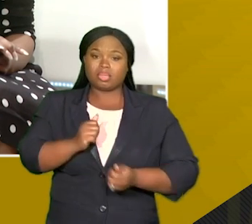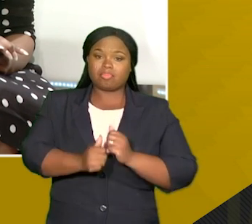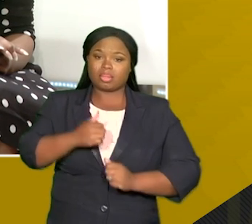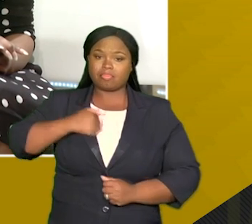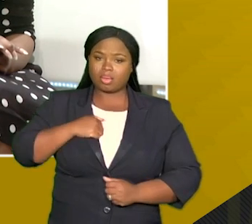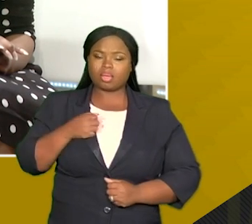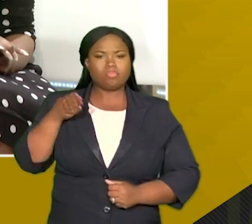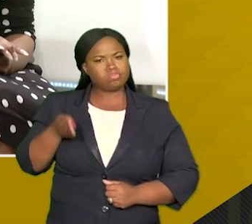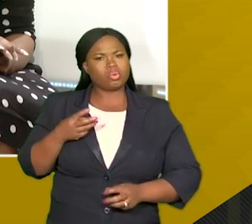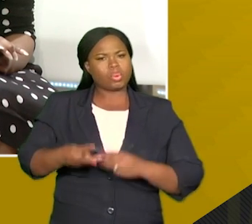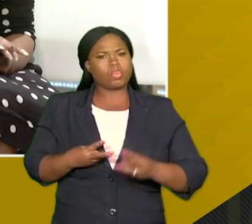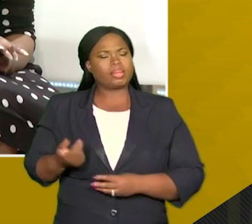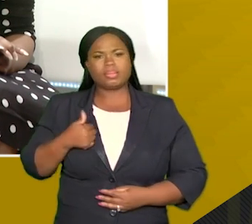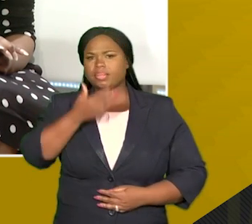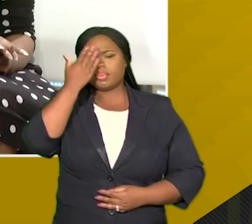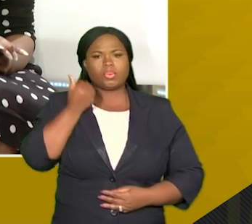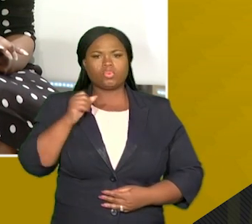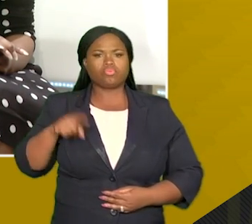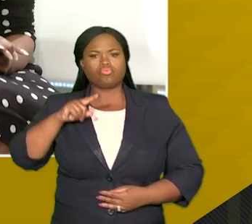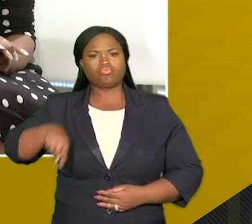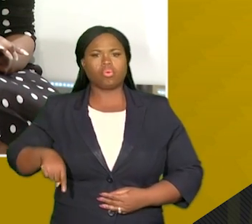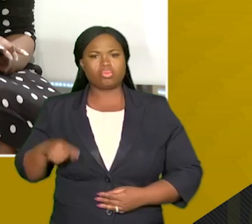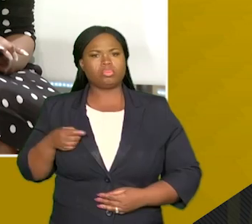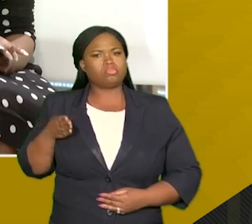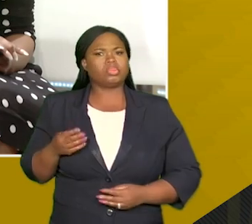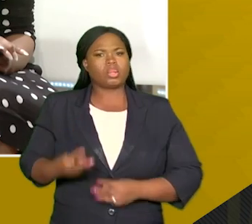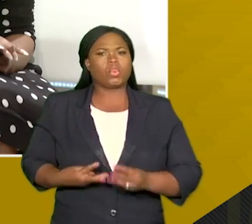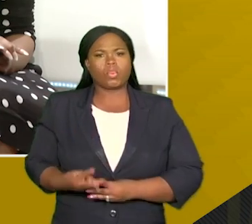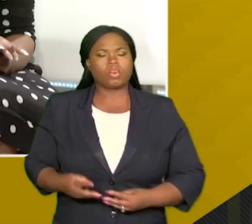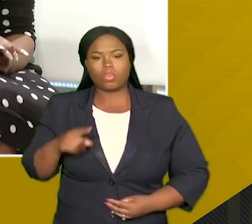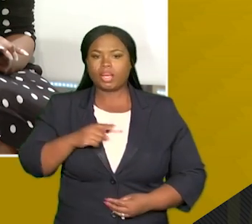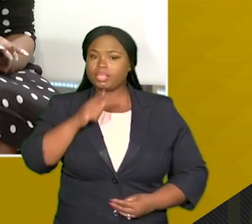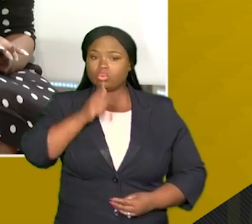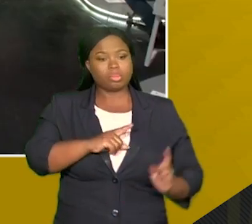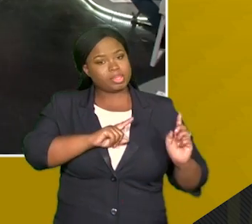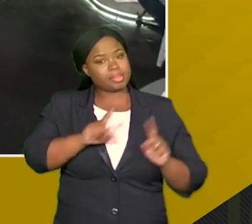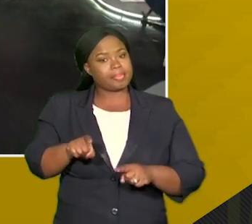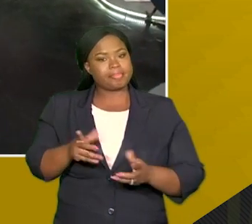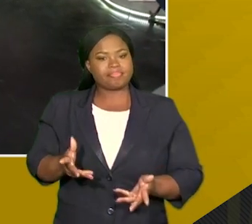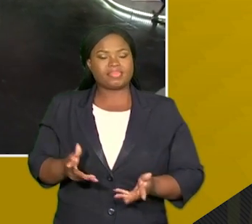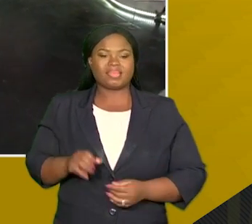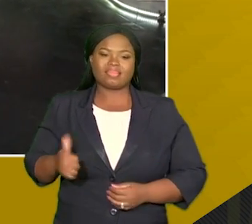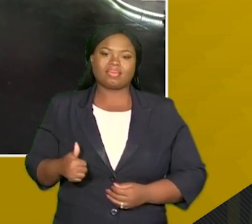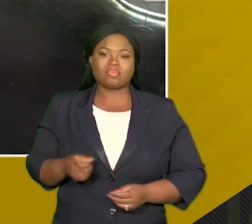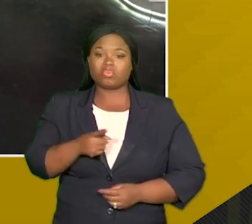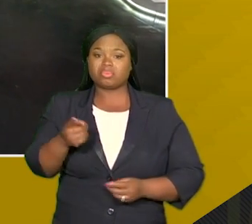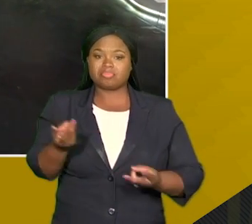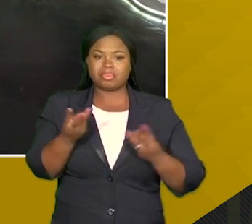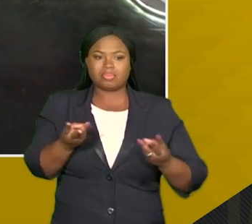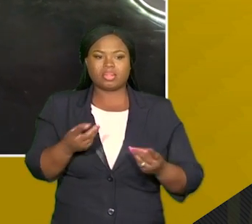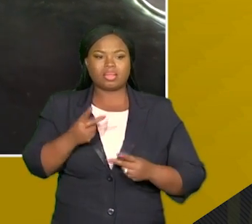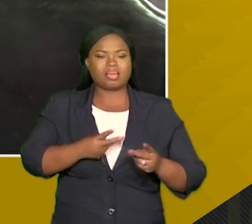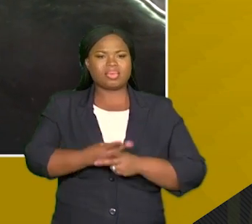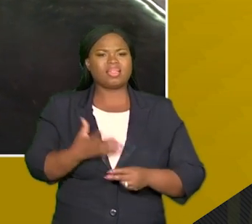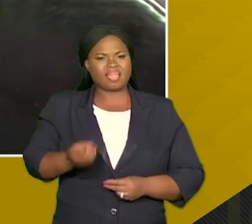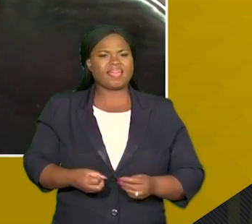duty. He couldn't know that it was wrong for him to be on duty because they were told to come on duty. And then those people never told